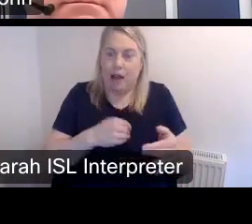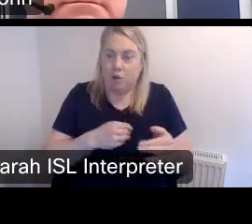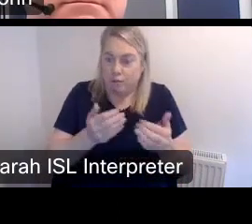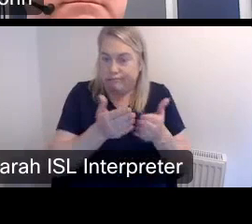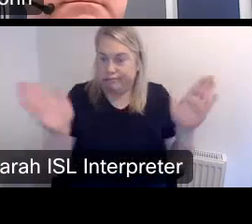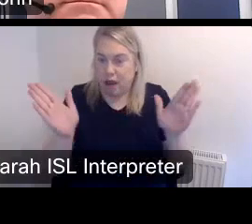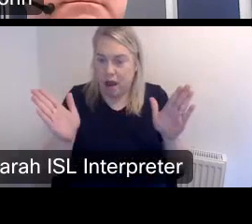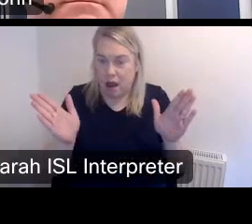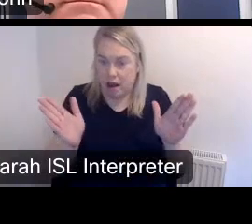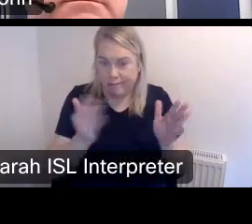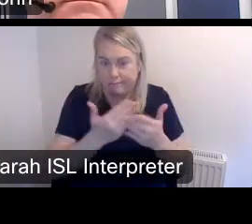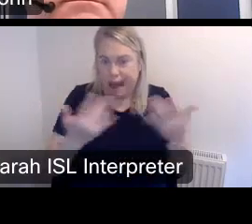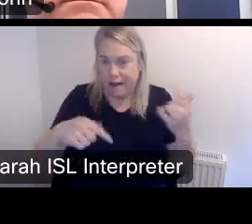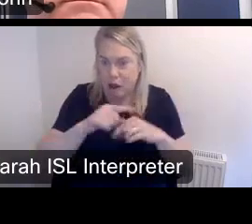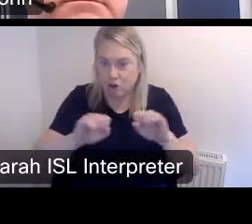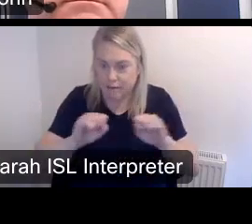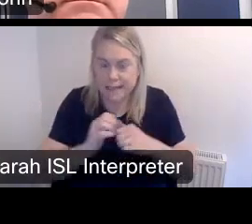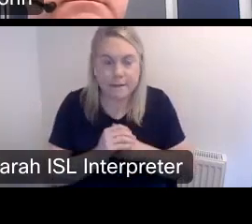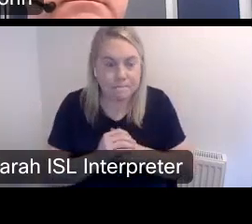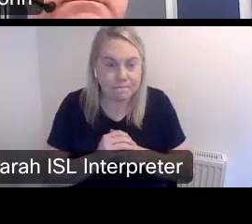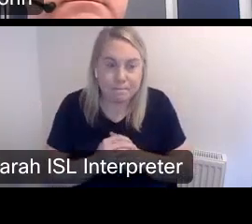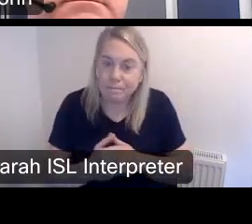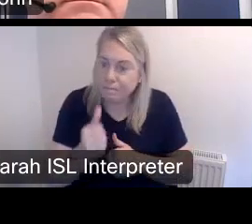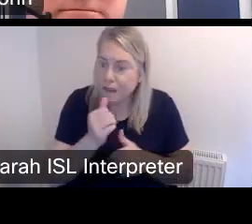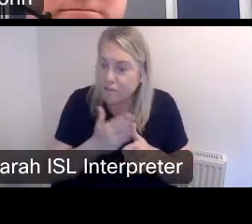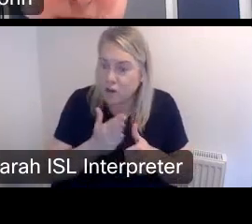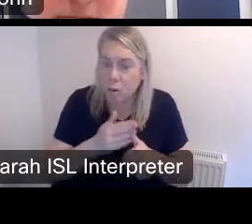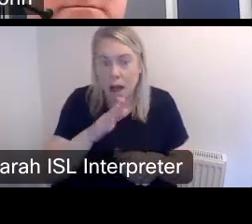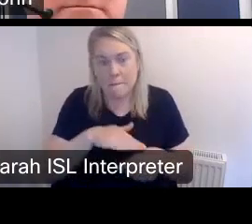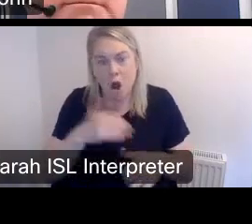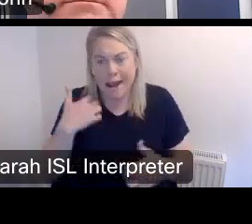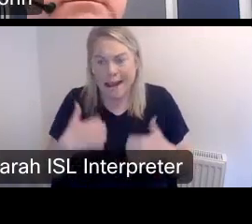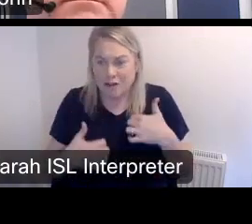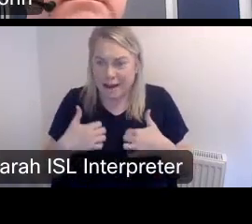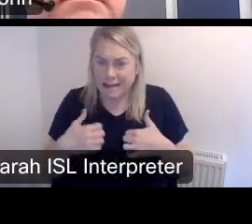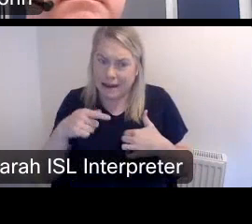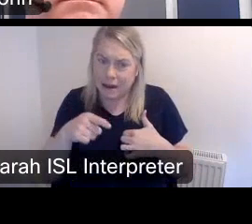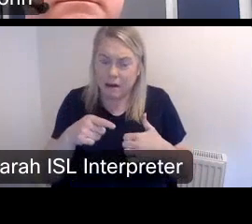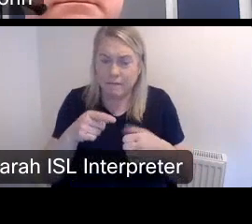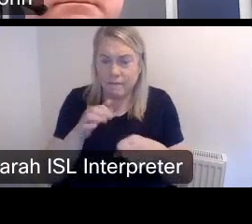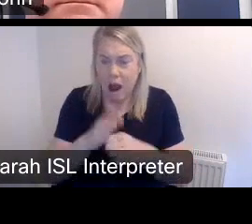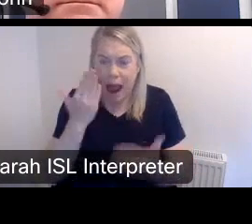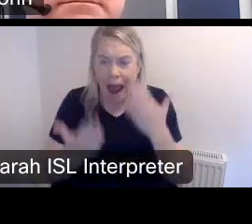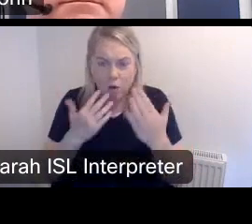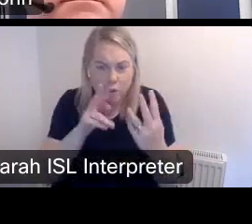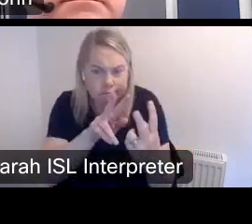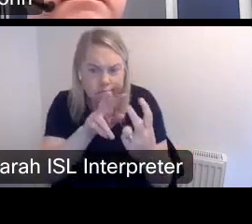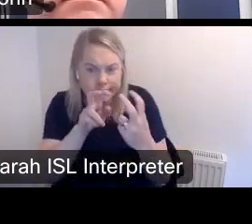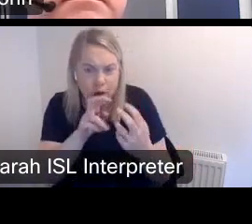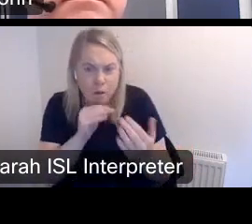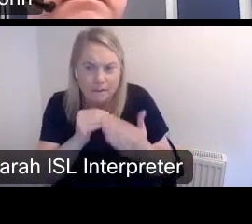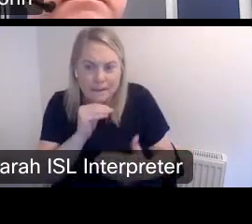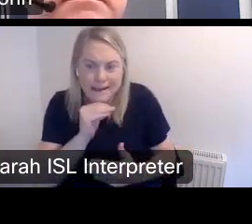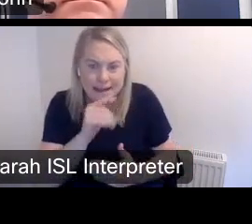we've started here with is probably one of the more interesting ones in terms of interpretation. So any